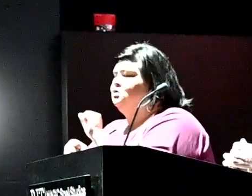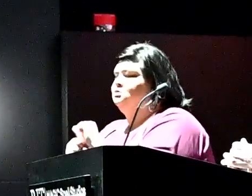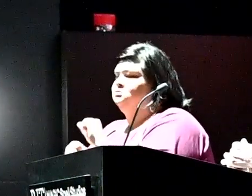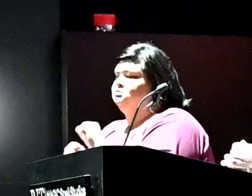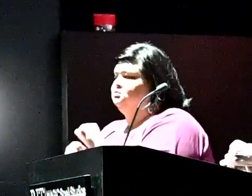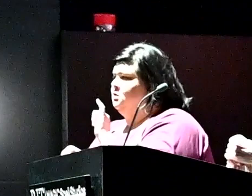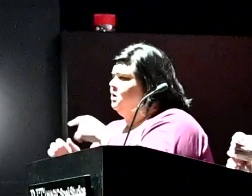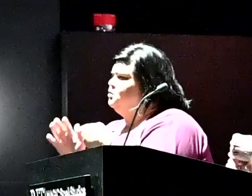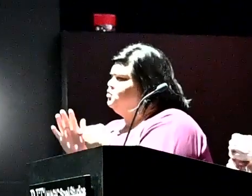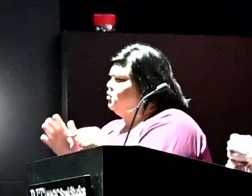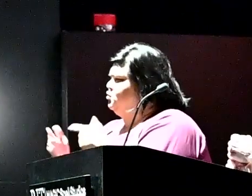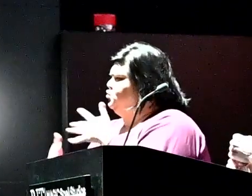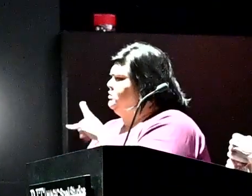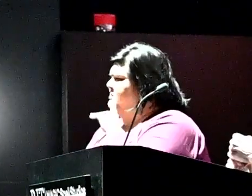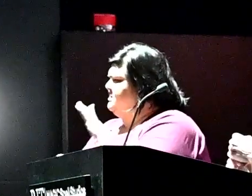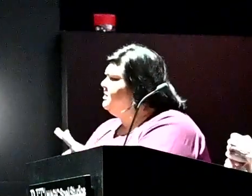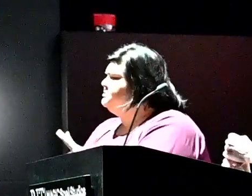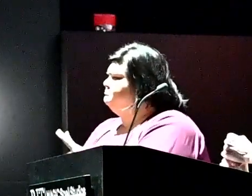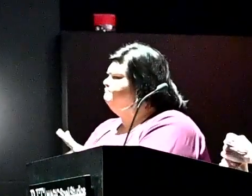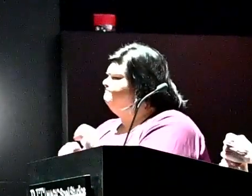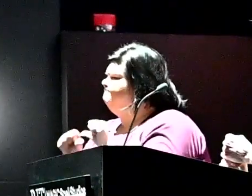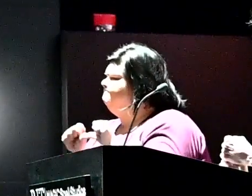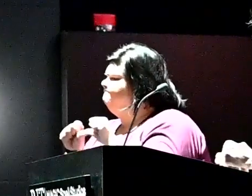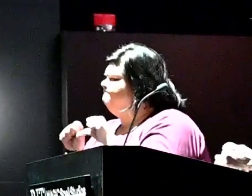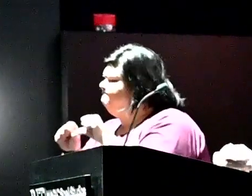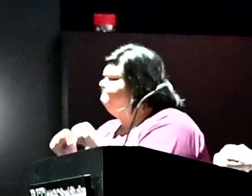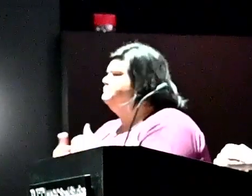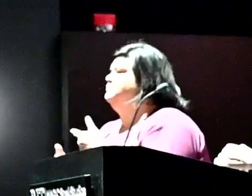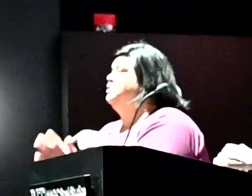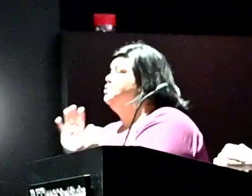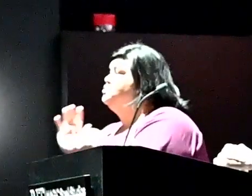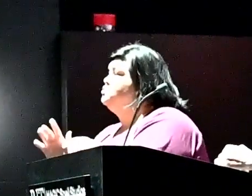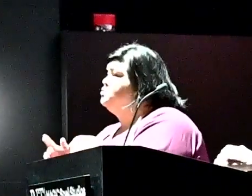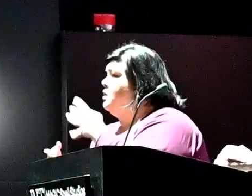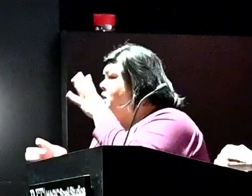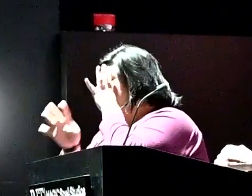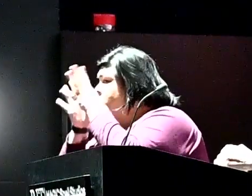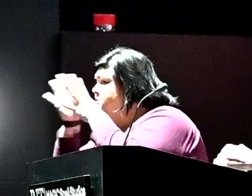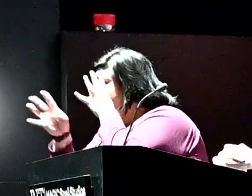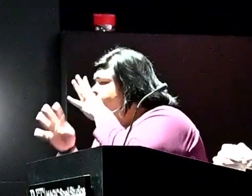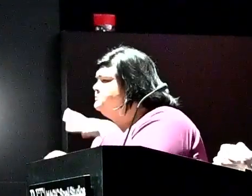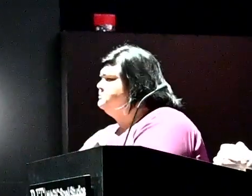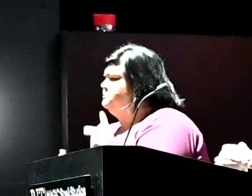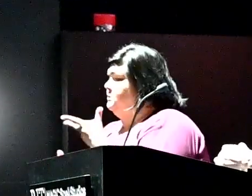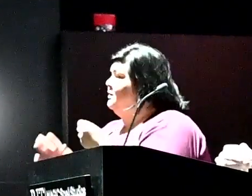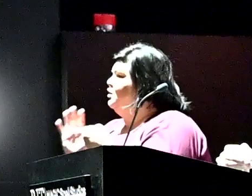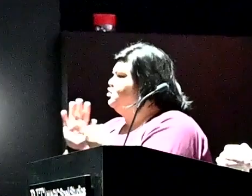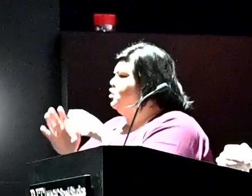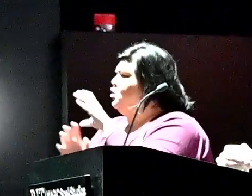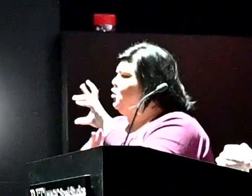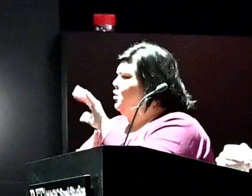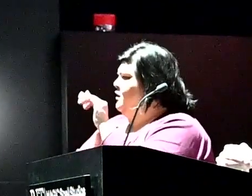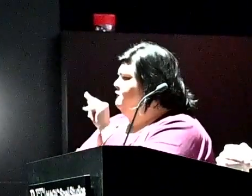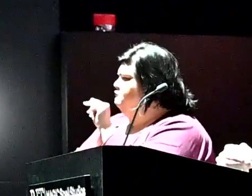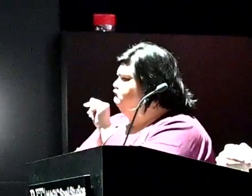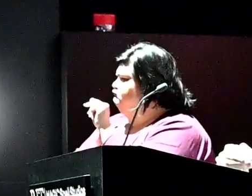shows dedication, that shows creativity and craft.